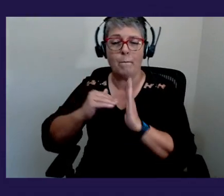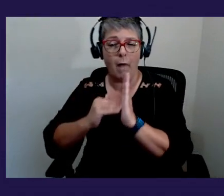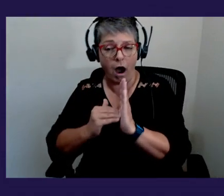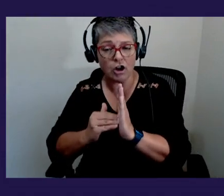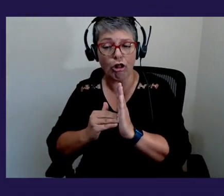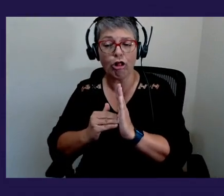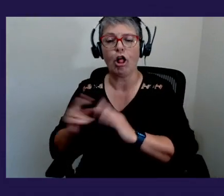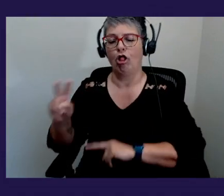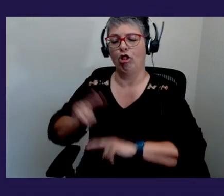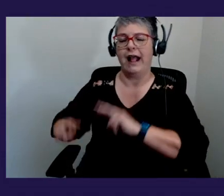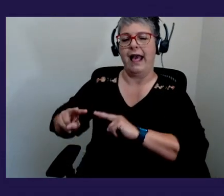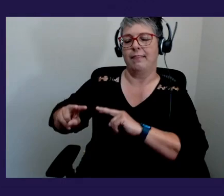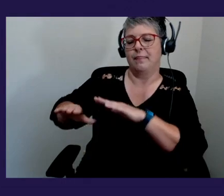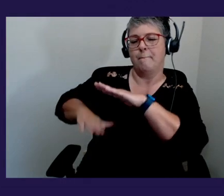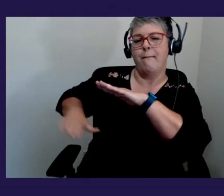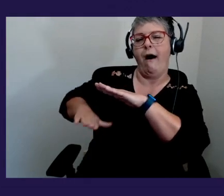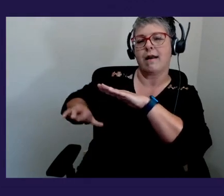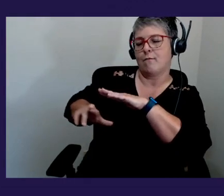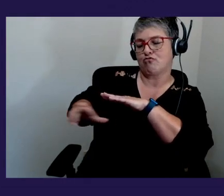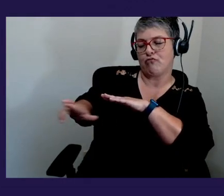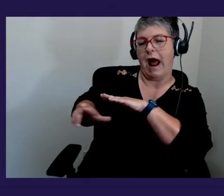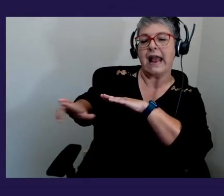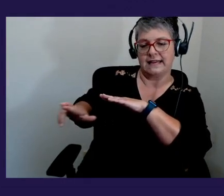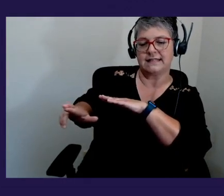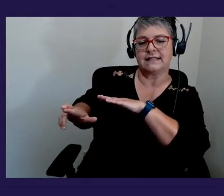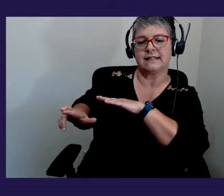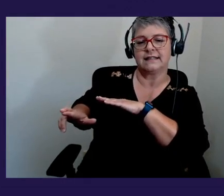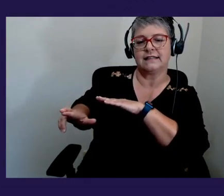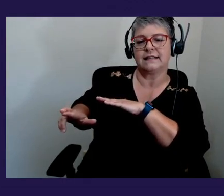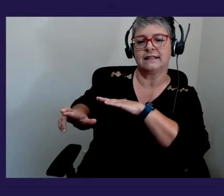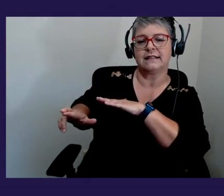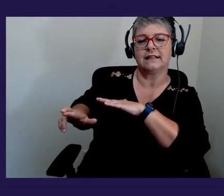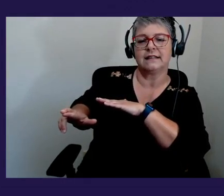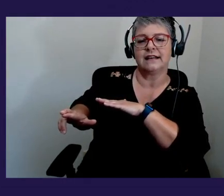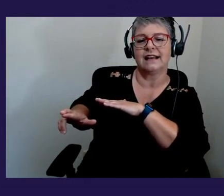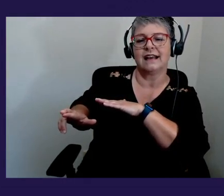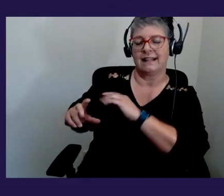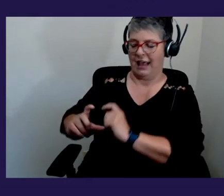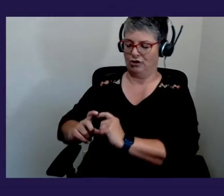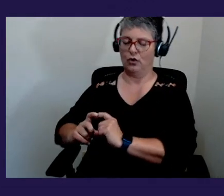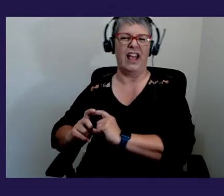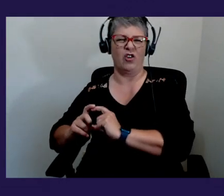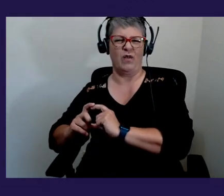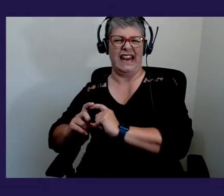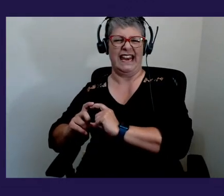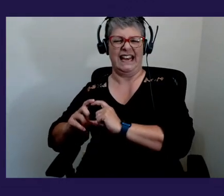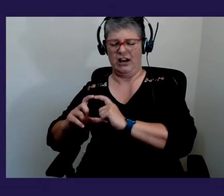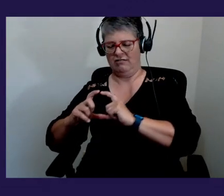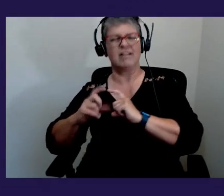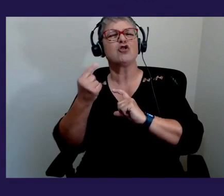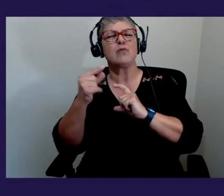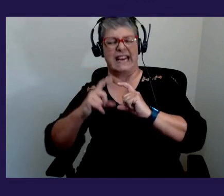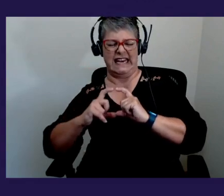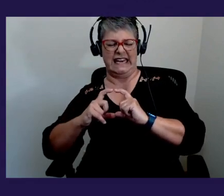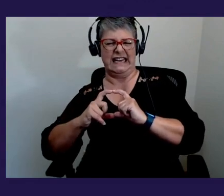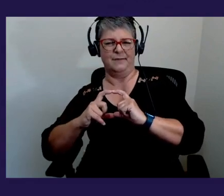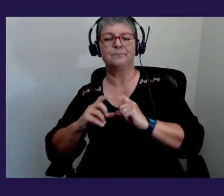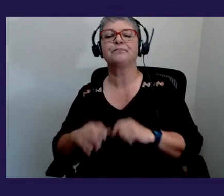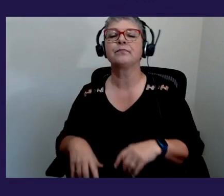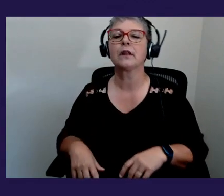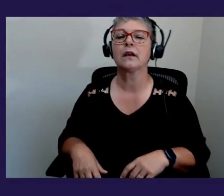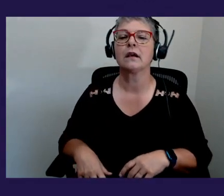right of the screen. So we're in the lower level, or that green circle. So this level contained